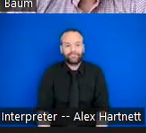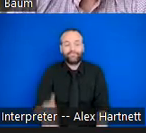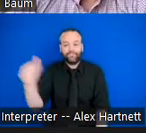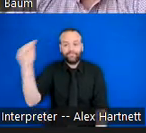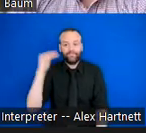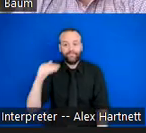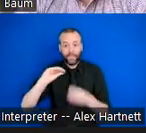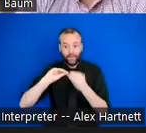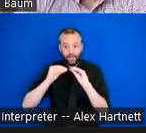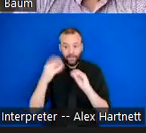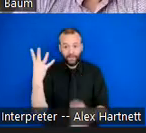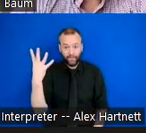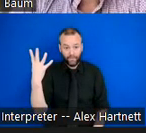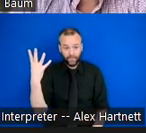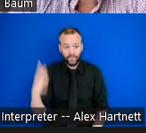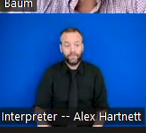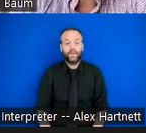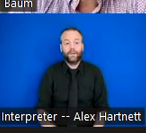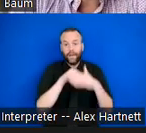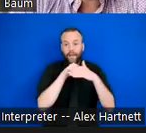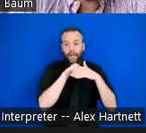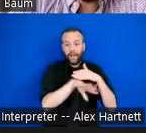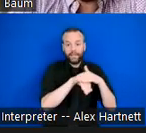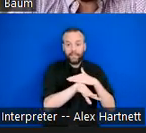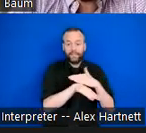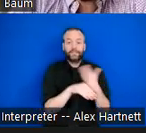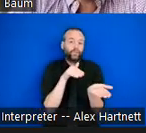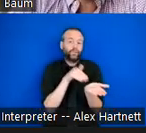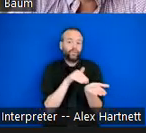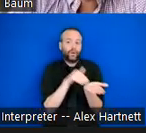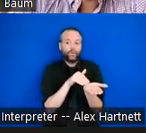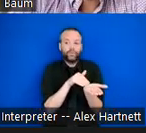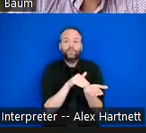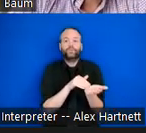So protective factor 4, access to affirming mental health services.